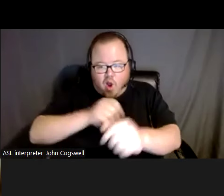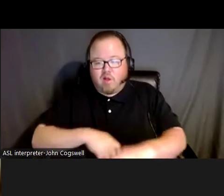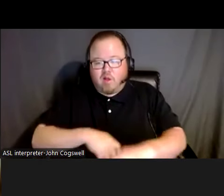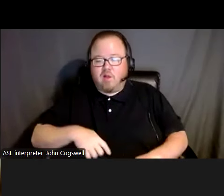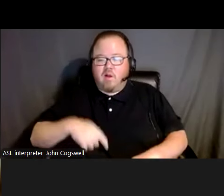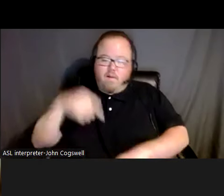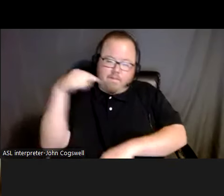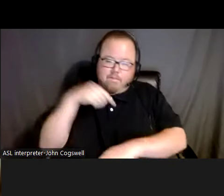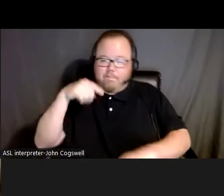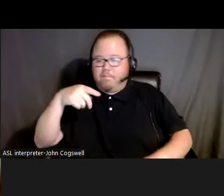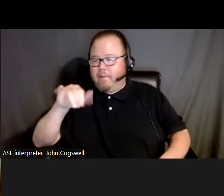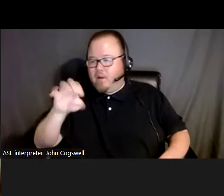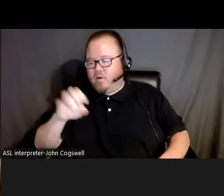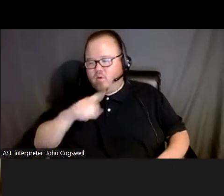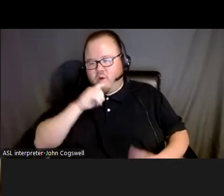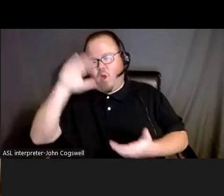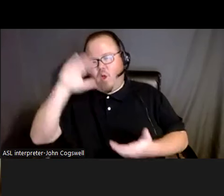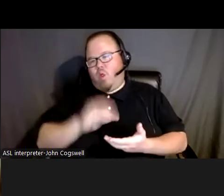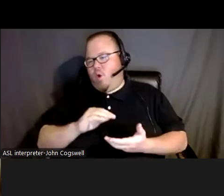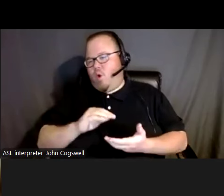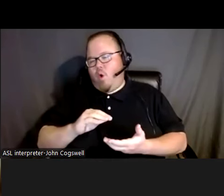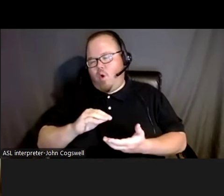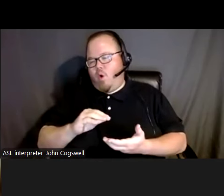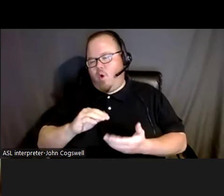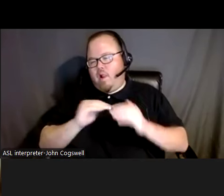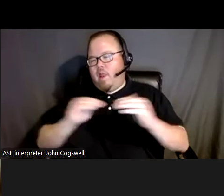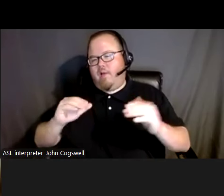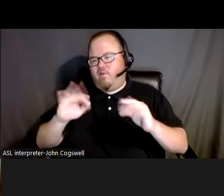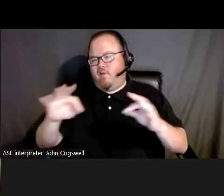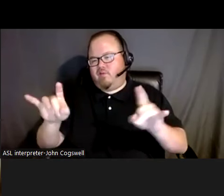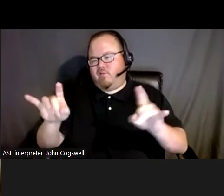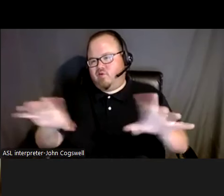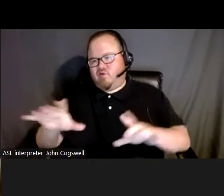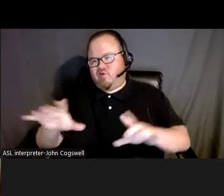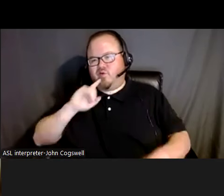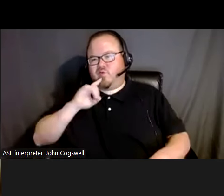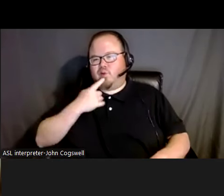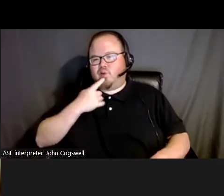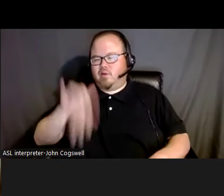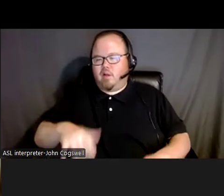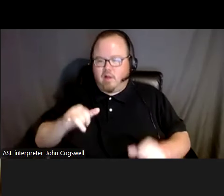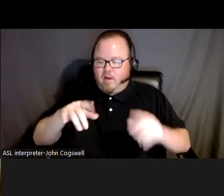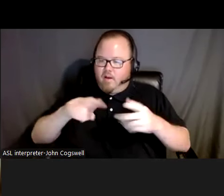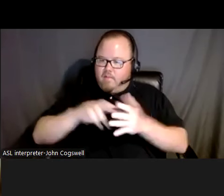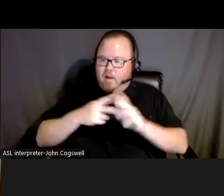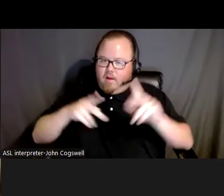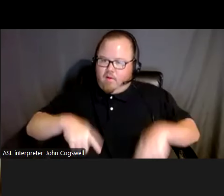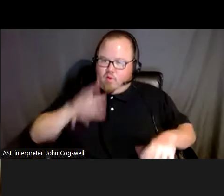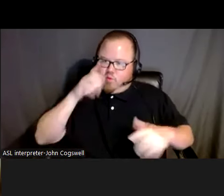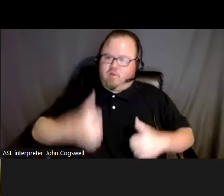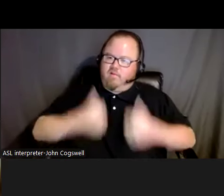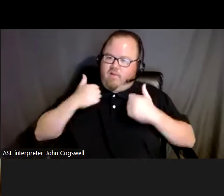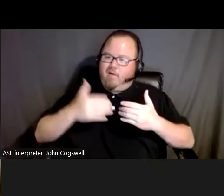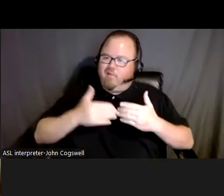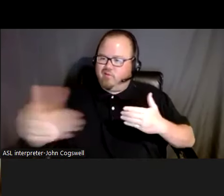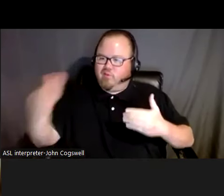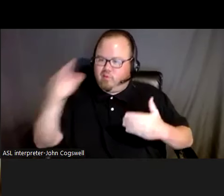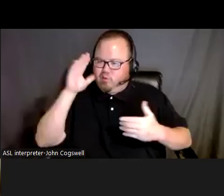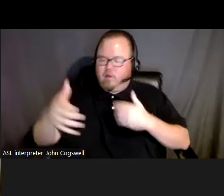reality, there's very low levels of lethality when it comes to that, which is great news, right? Because that means that person survives for another day.